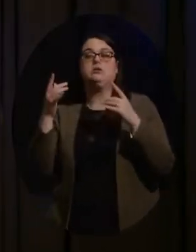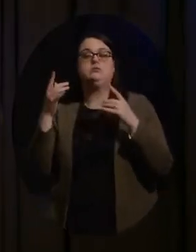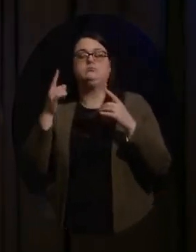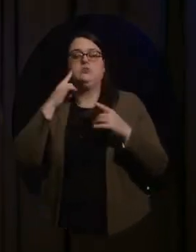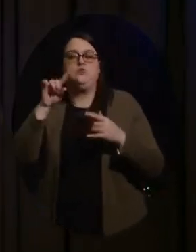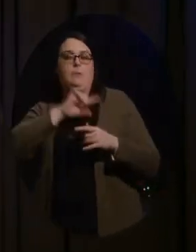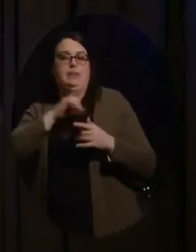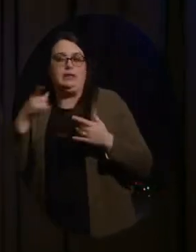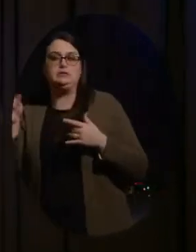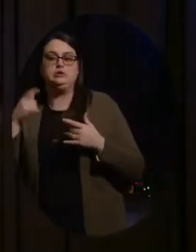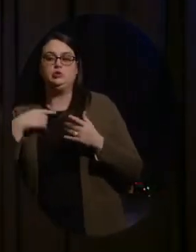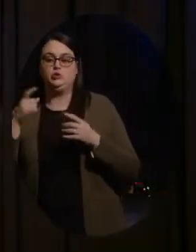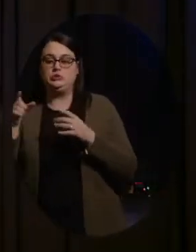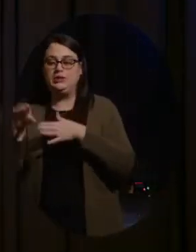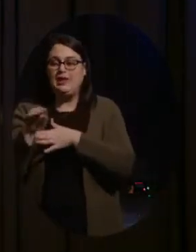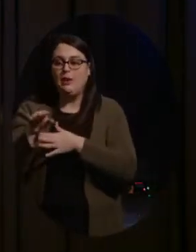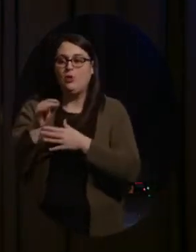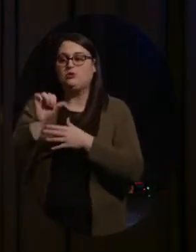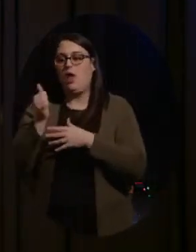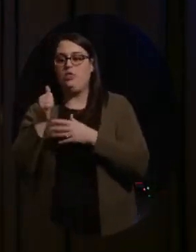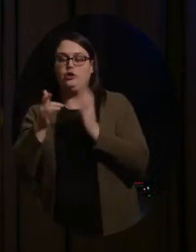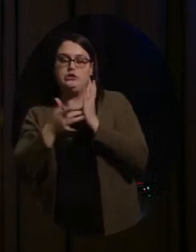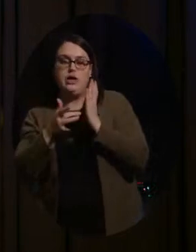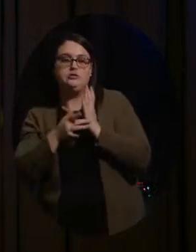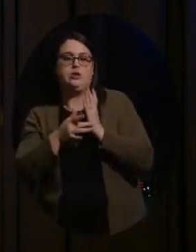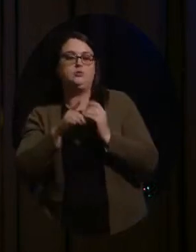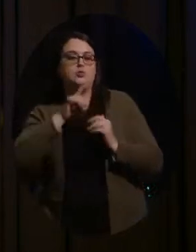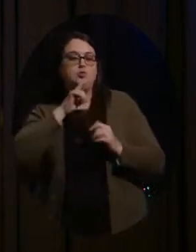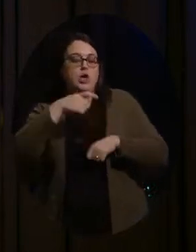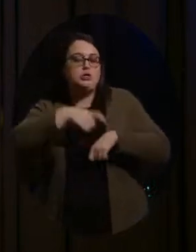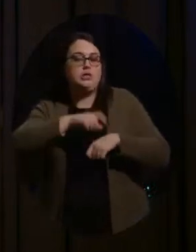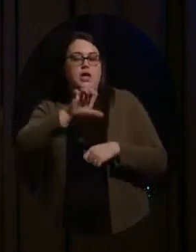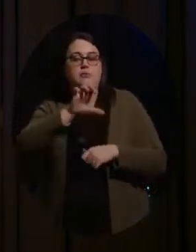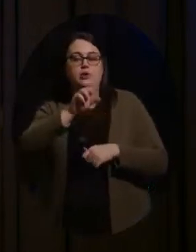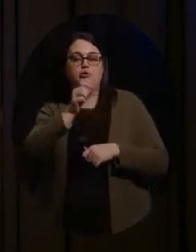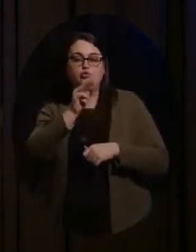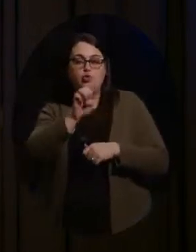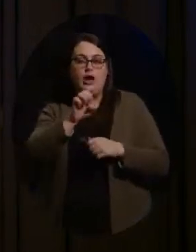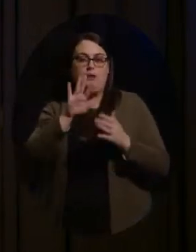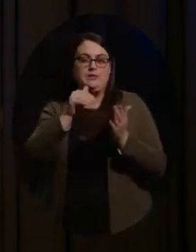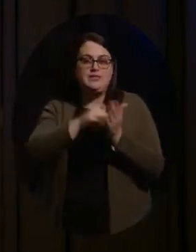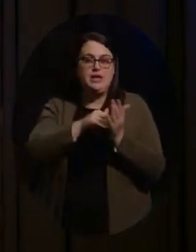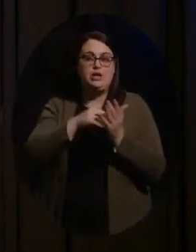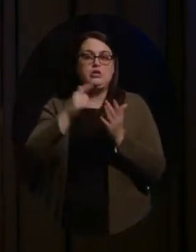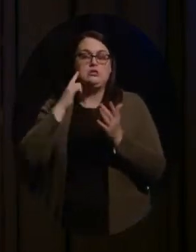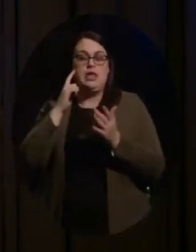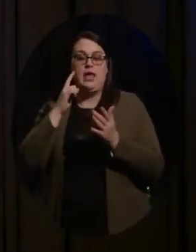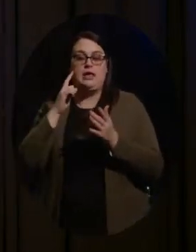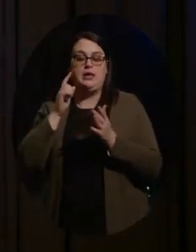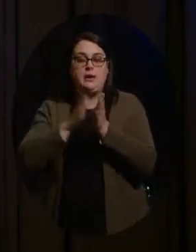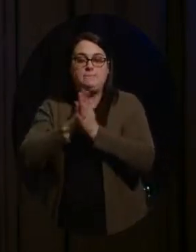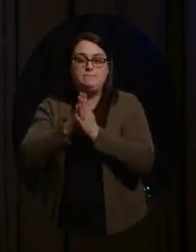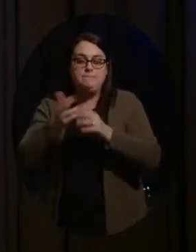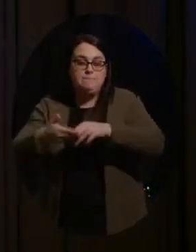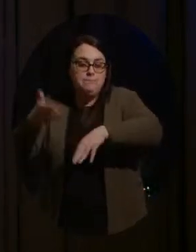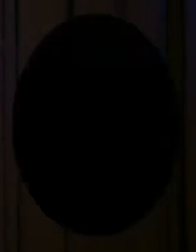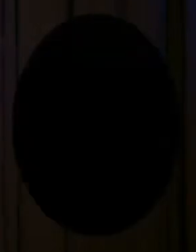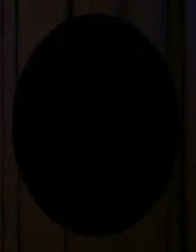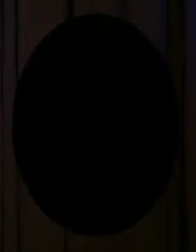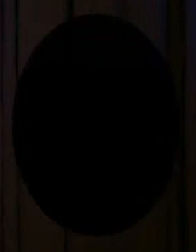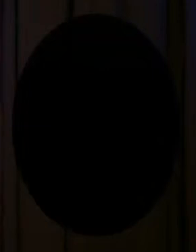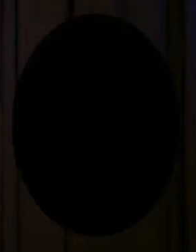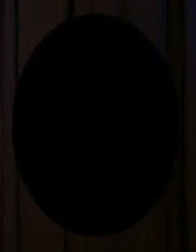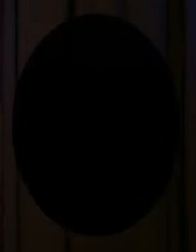and other modern technology, real-time crime centers have the ability to maximize the efficiency and speed of